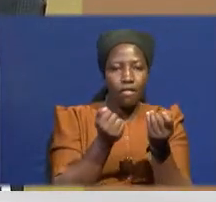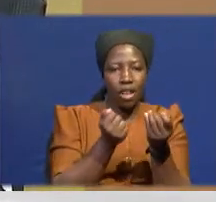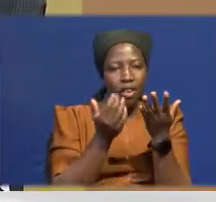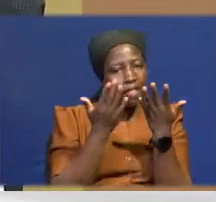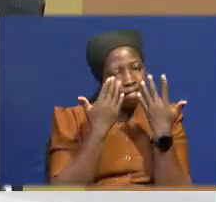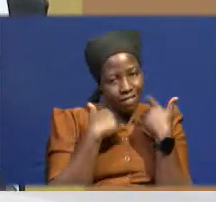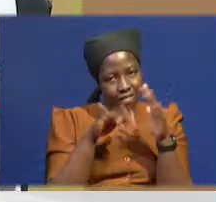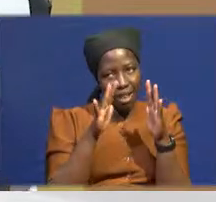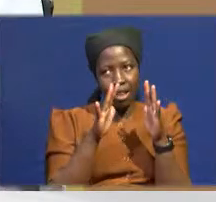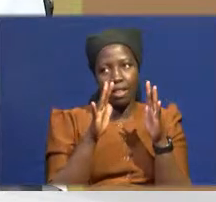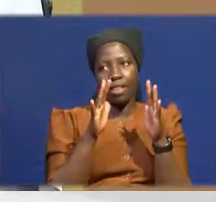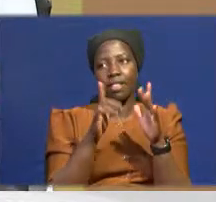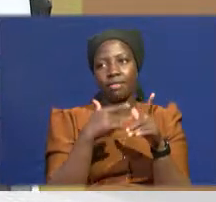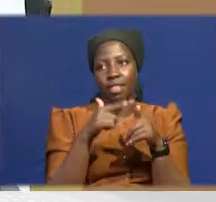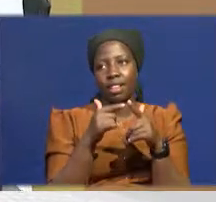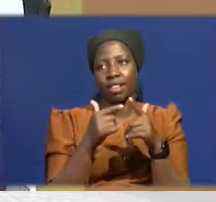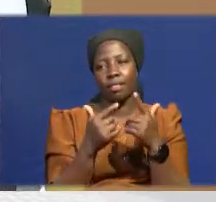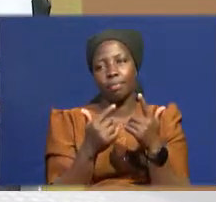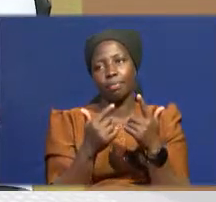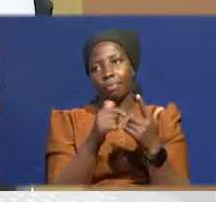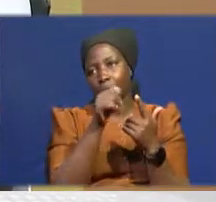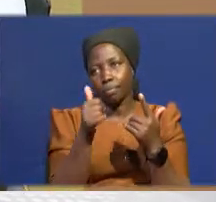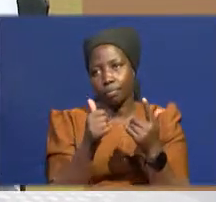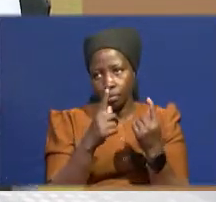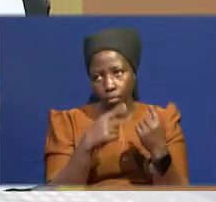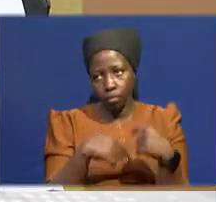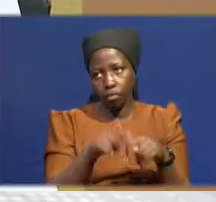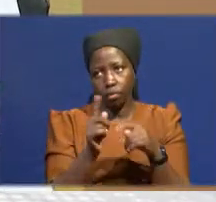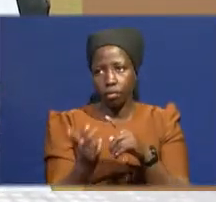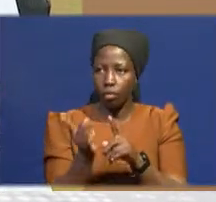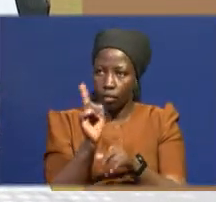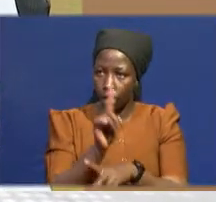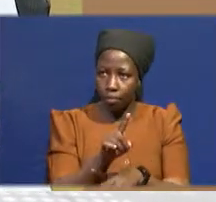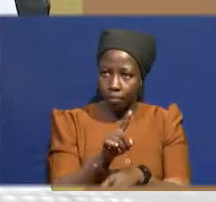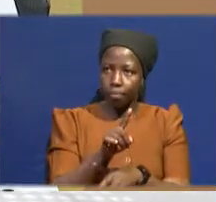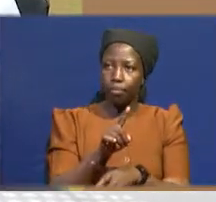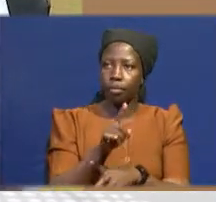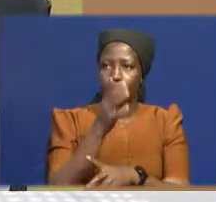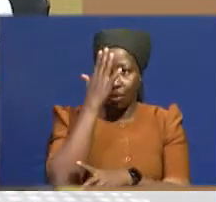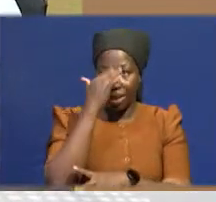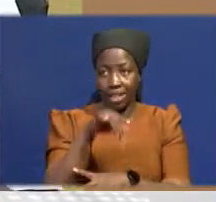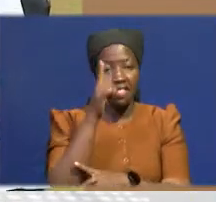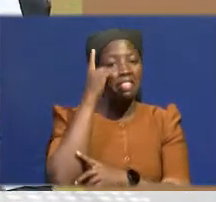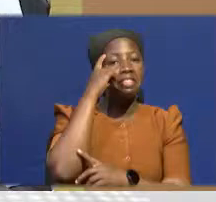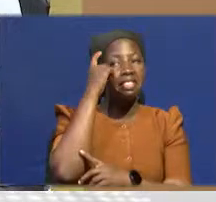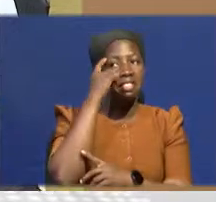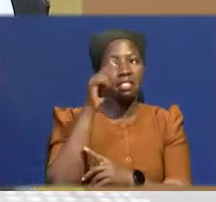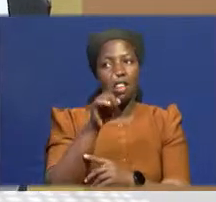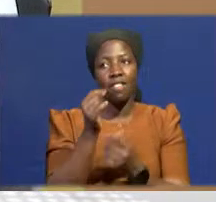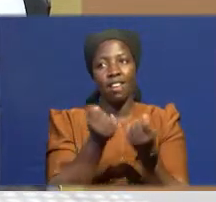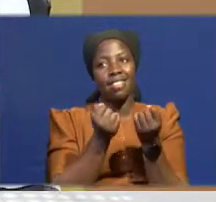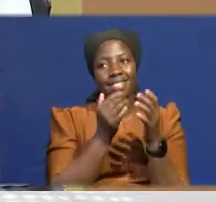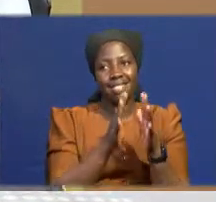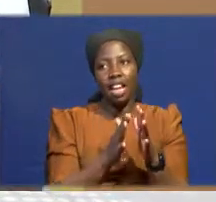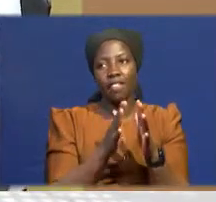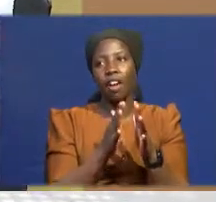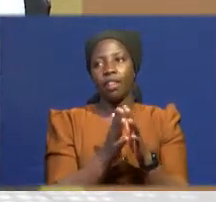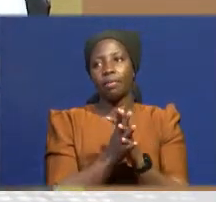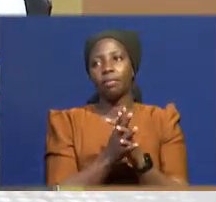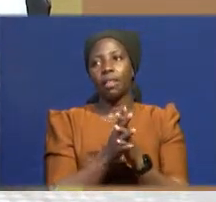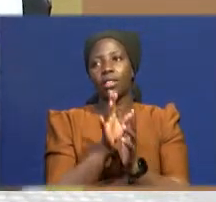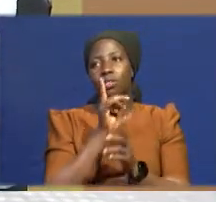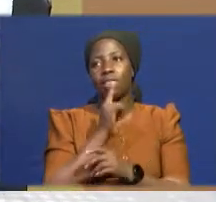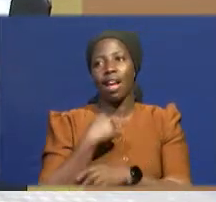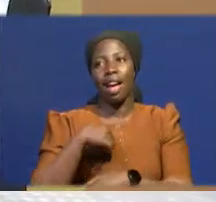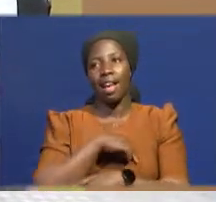breathe. Then a spectator tries to come in because he thinks he's a rally driver. Those are the challenges that we face. We always tell the people,